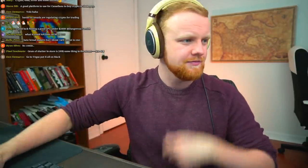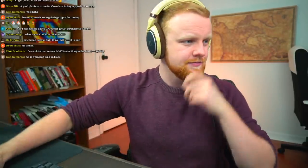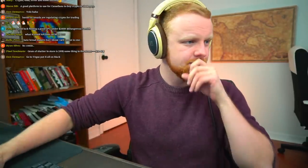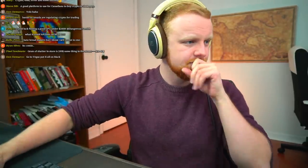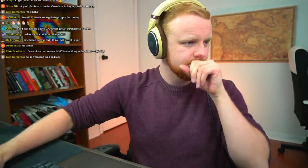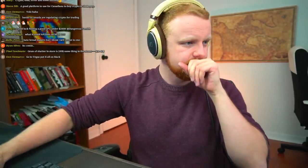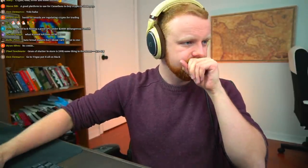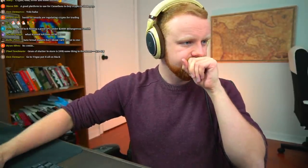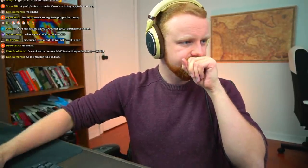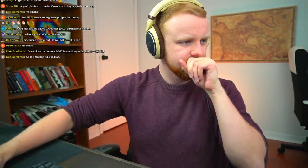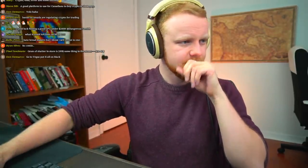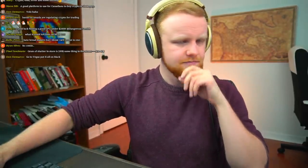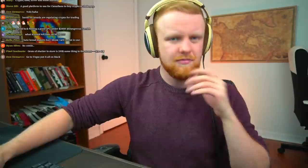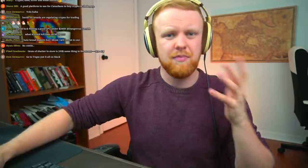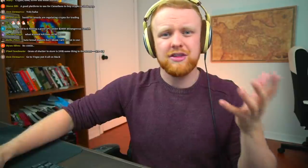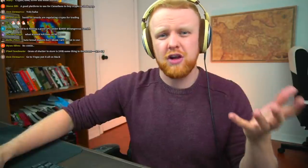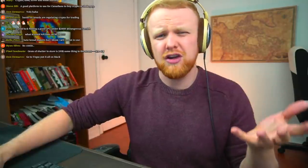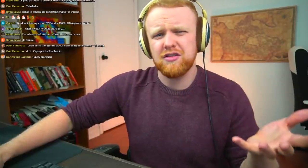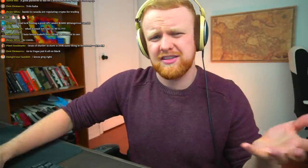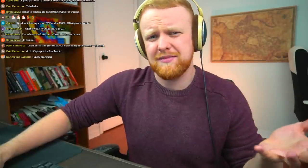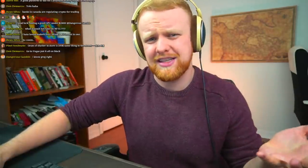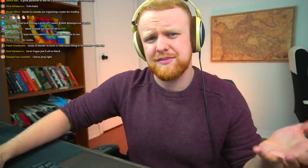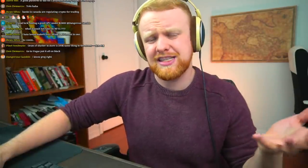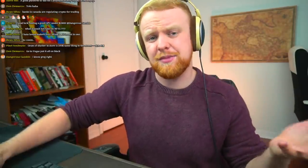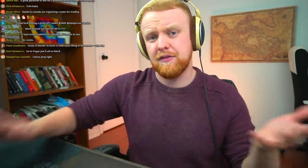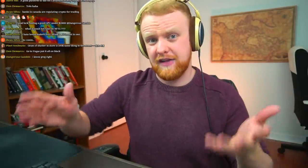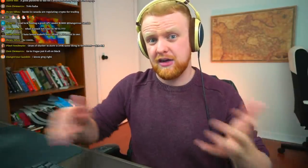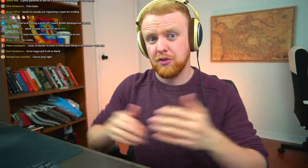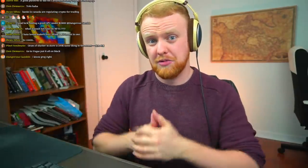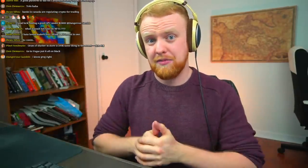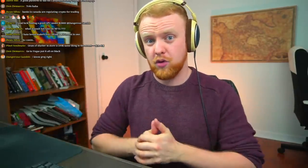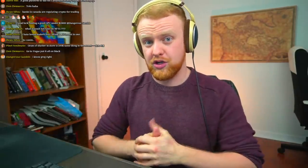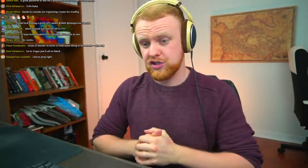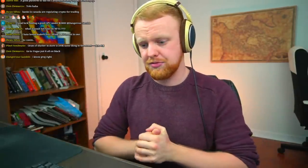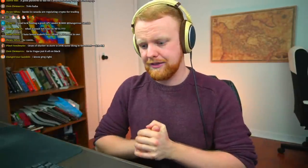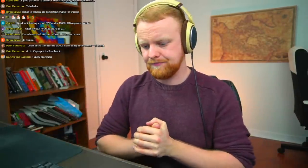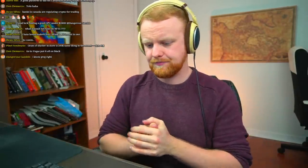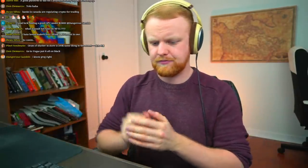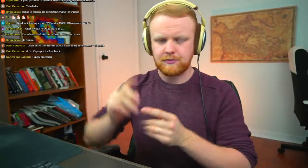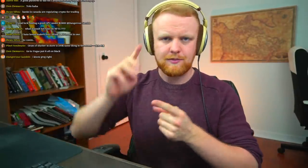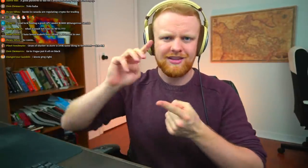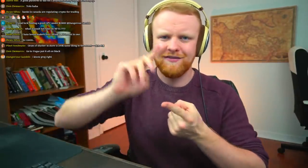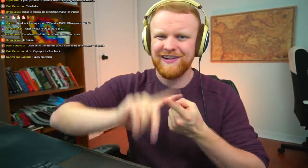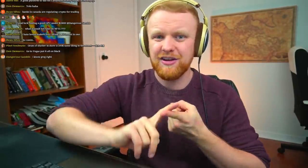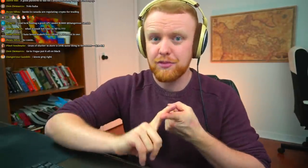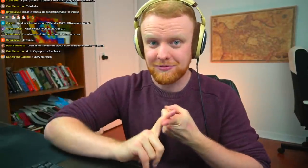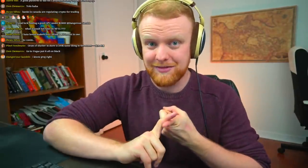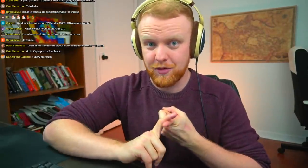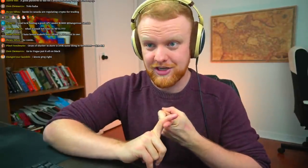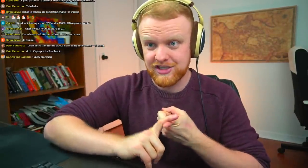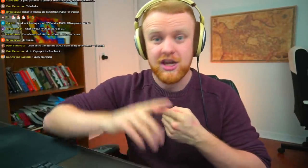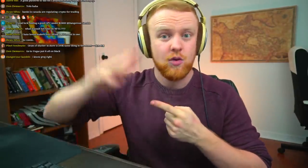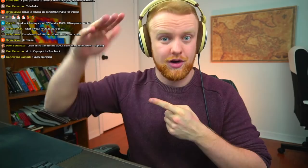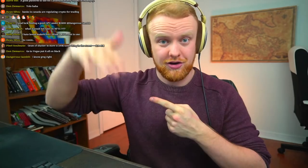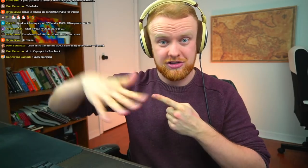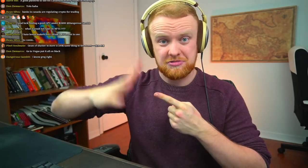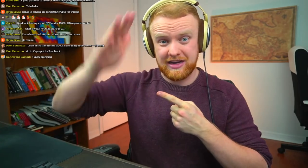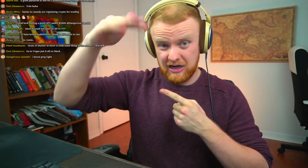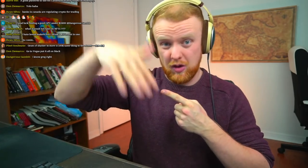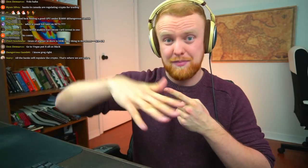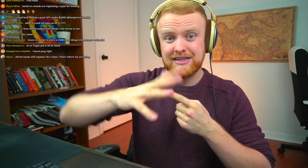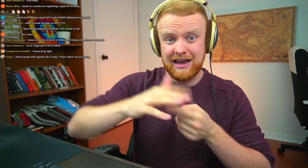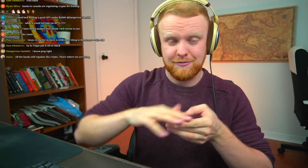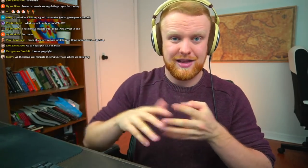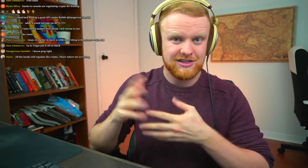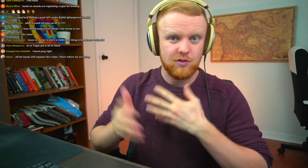change. But there are some things to be said about variable rate mortgages, right? Variable rate mortgages where your interest rate